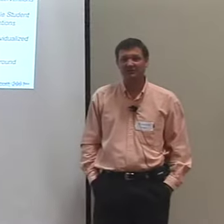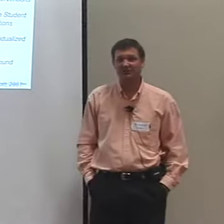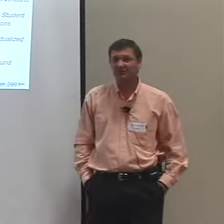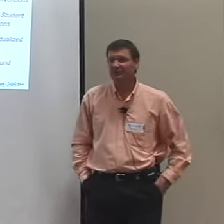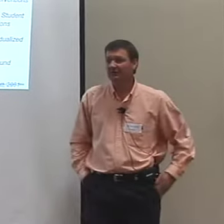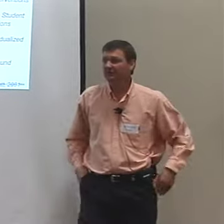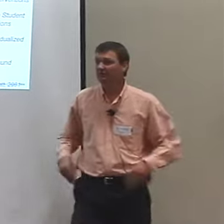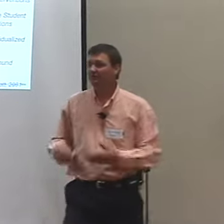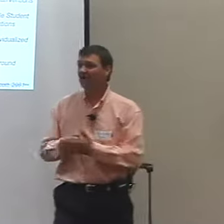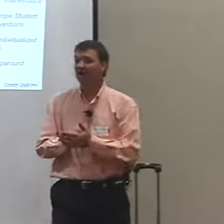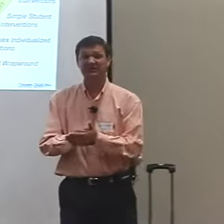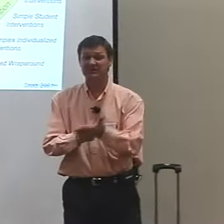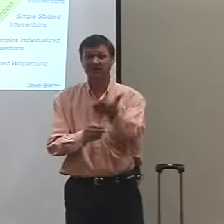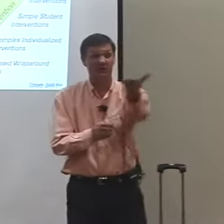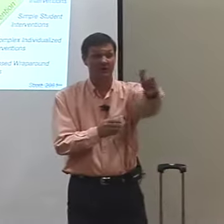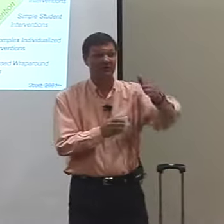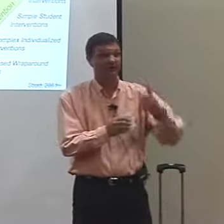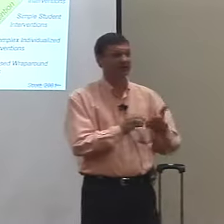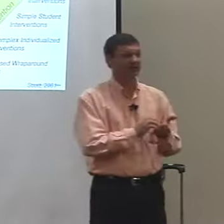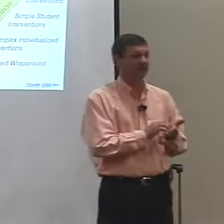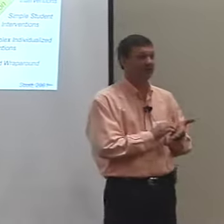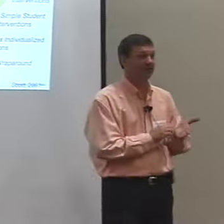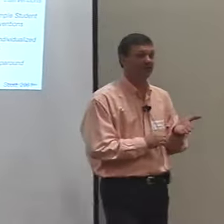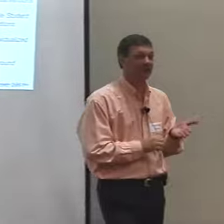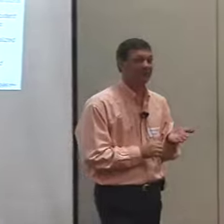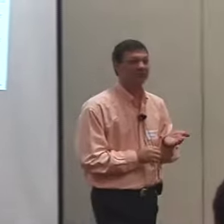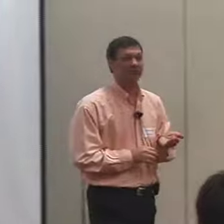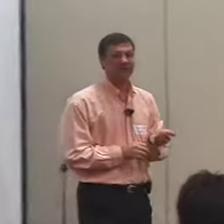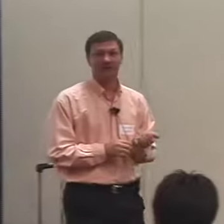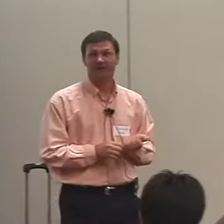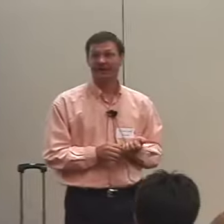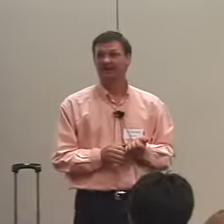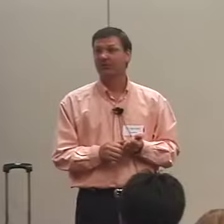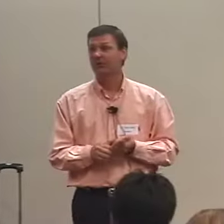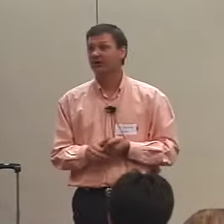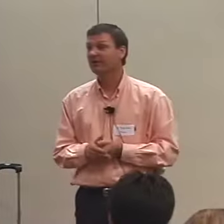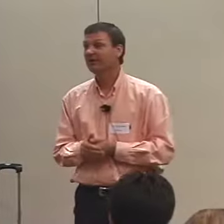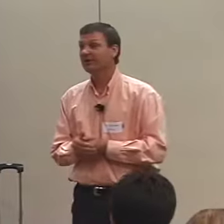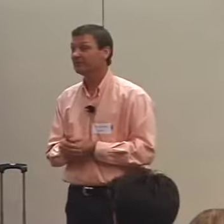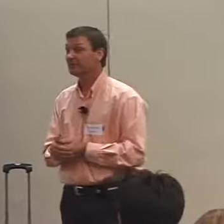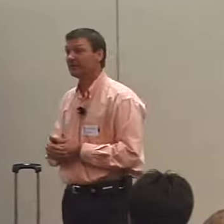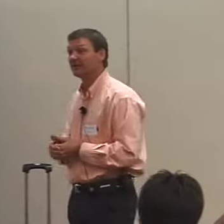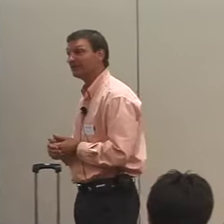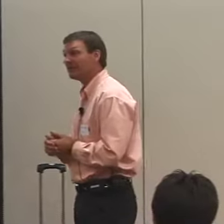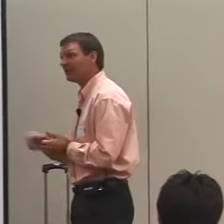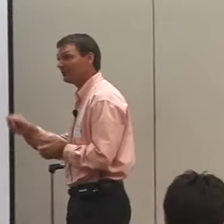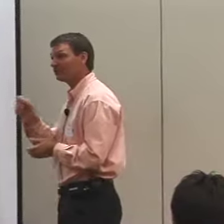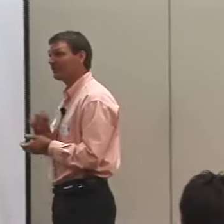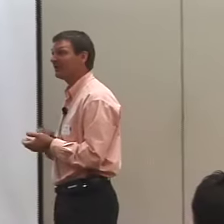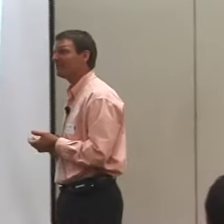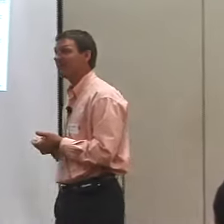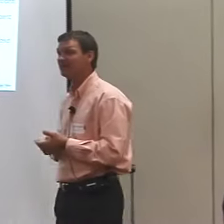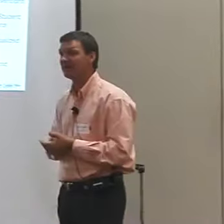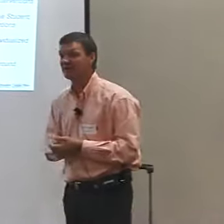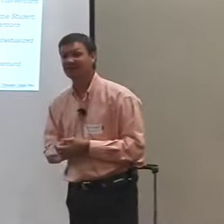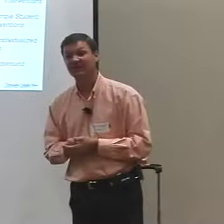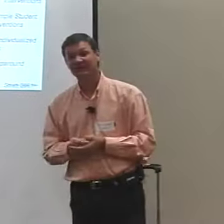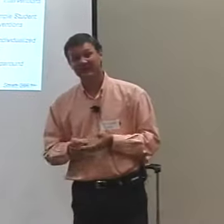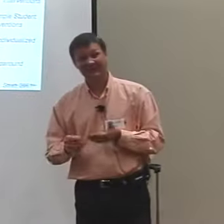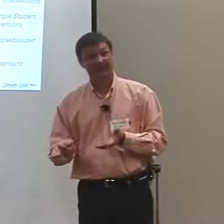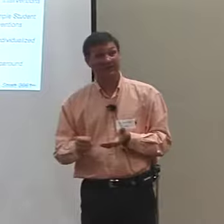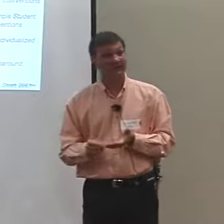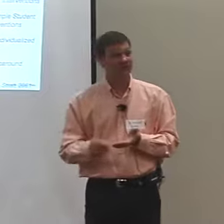check-outs. I had my son do one of these when he was in elementary school, and he kept forgetting his homework. So what I did is I made up a little sheet, and I made him take